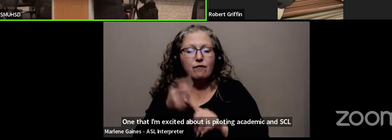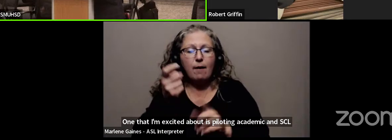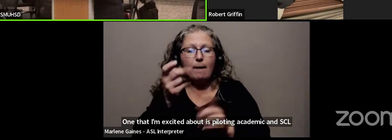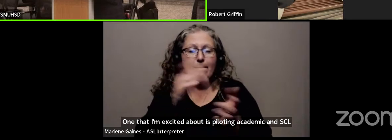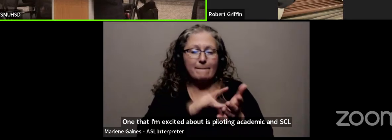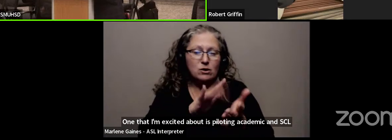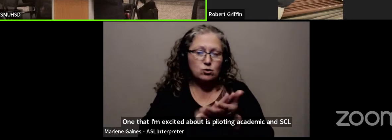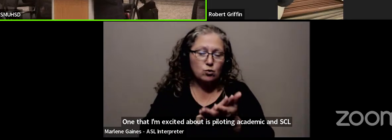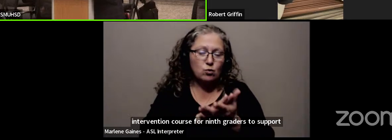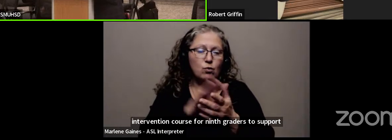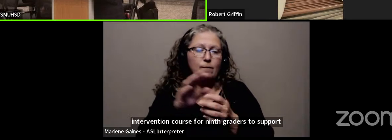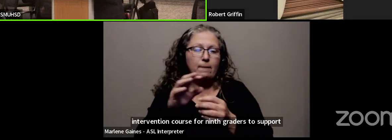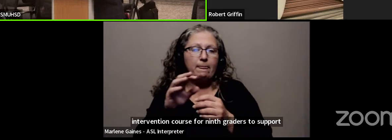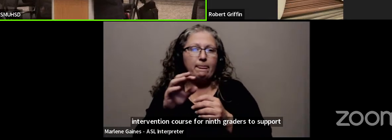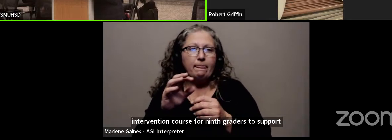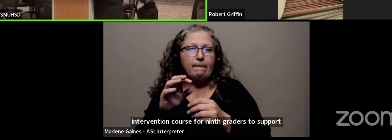school.